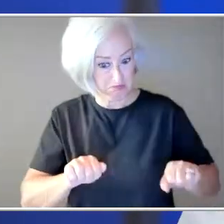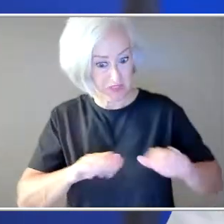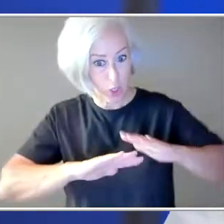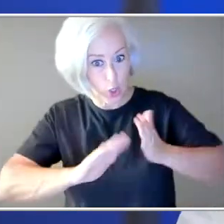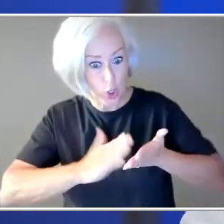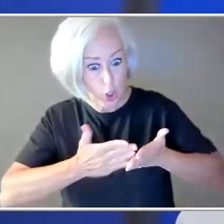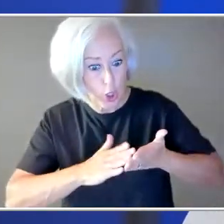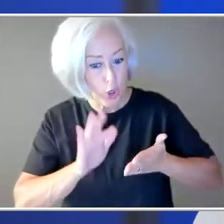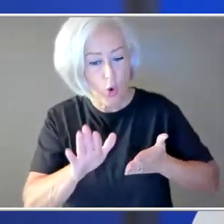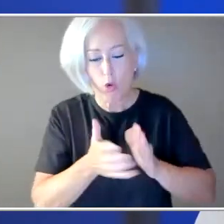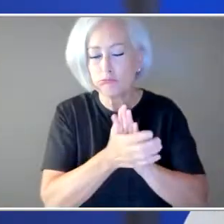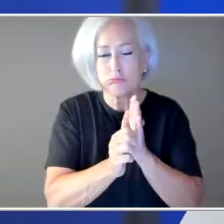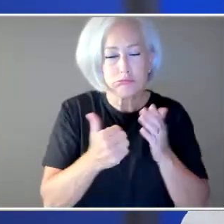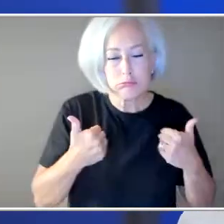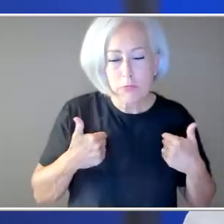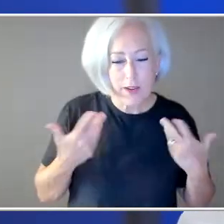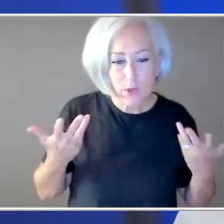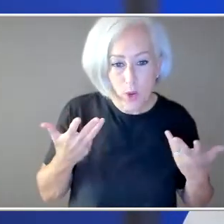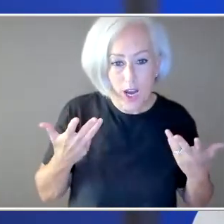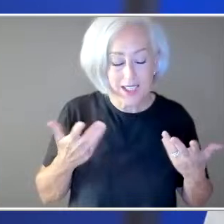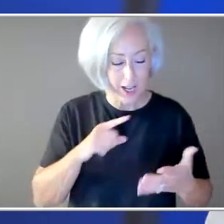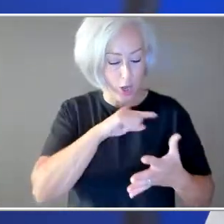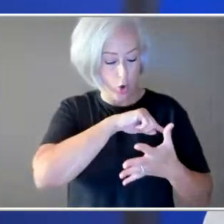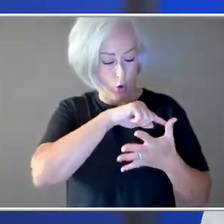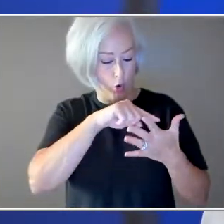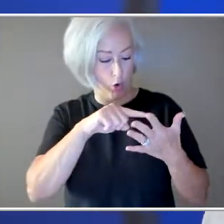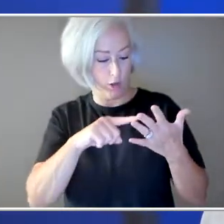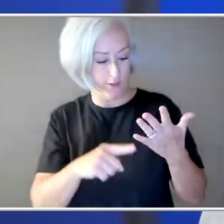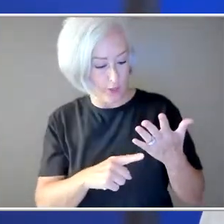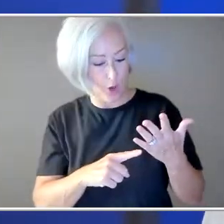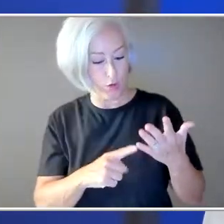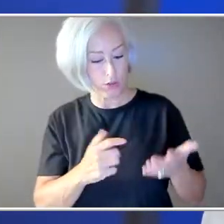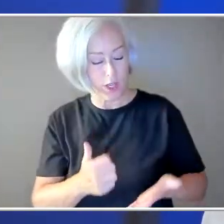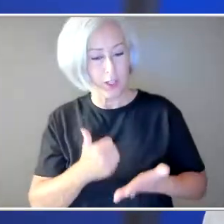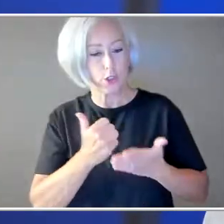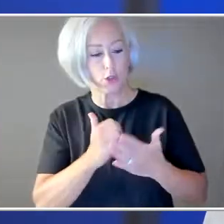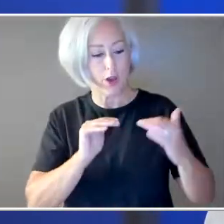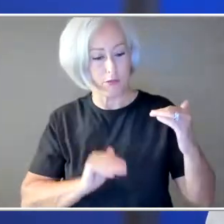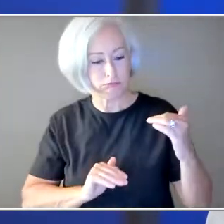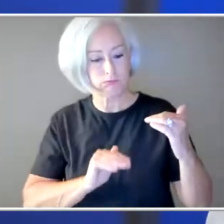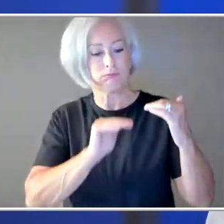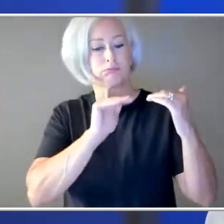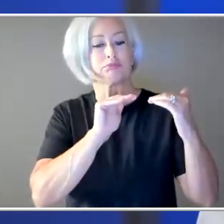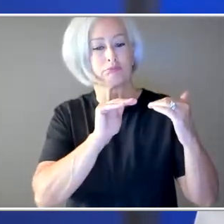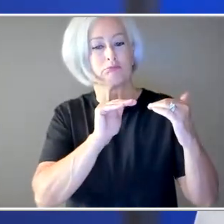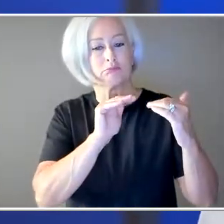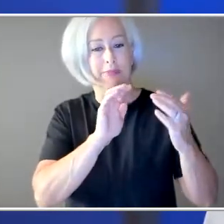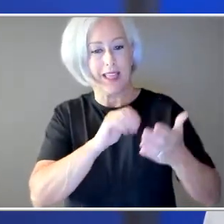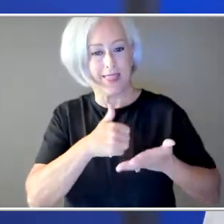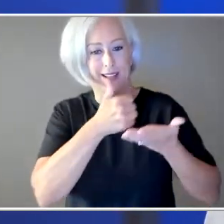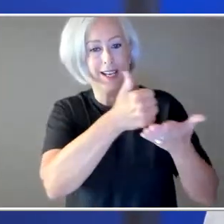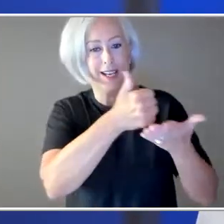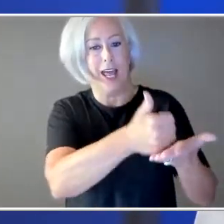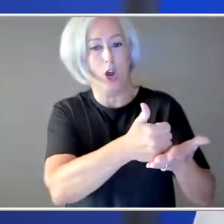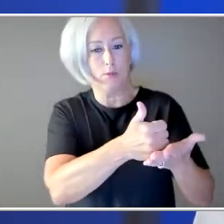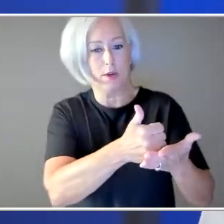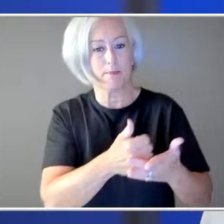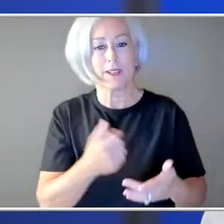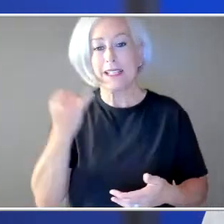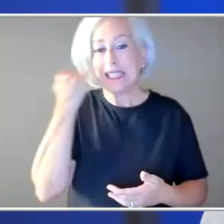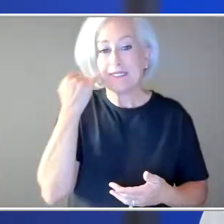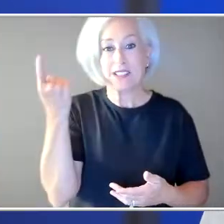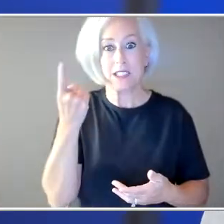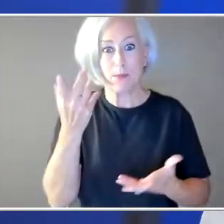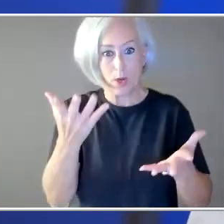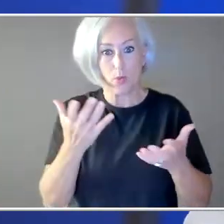combining all of that together to meet them where they're at. You know, when people try to lose weight, you don't lose 15